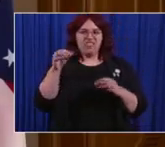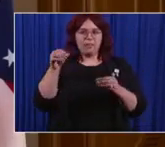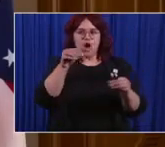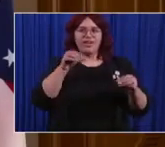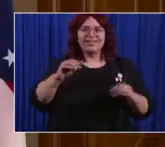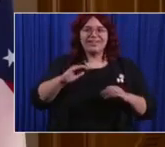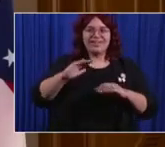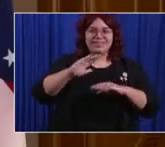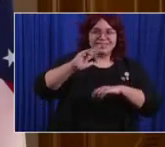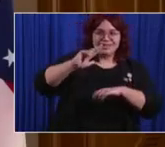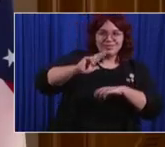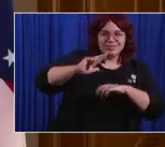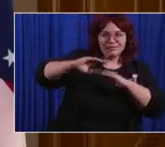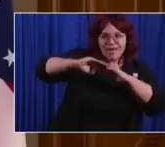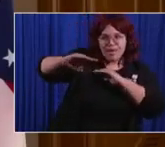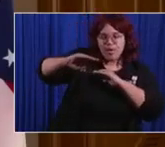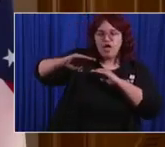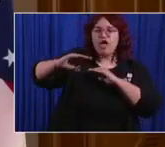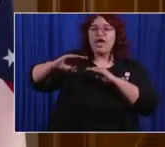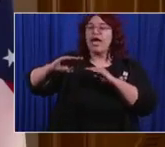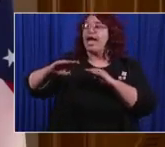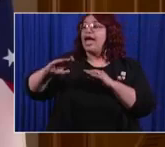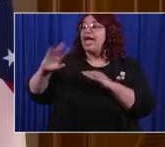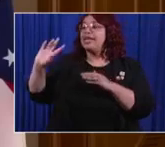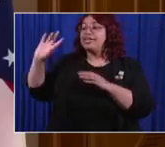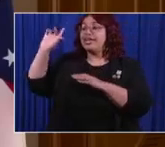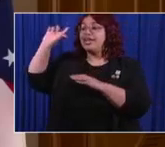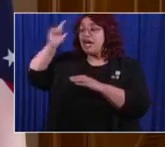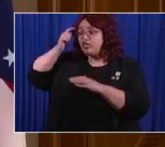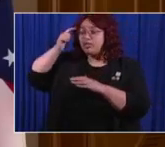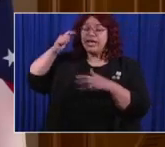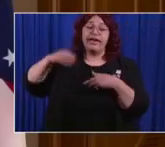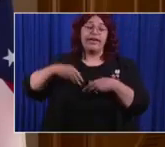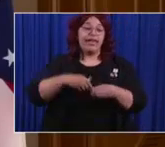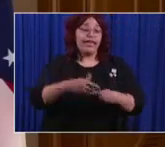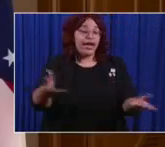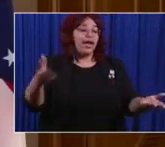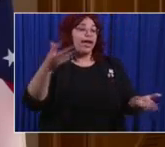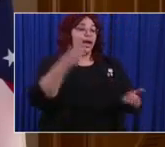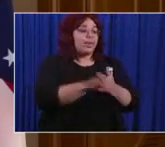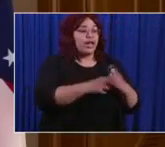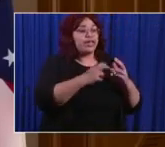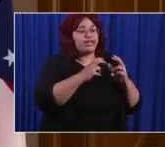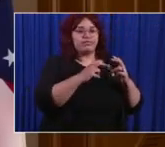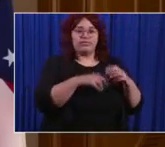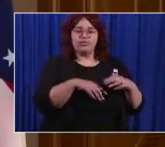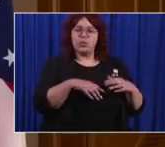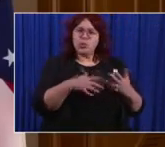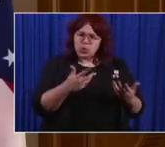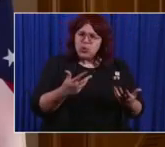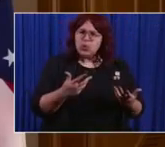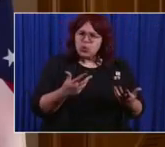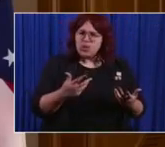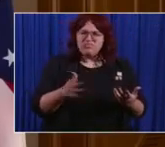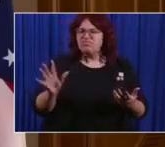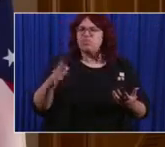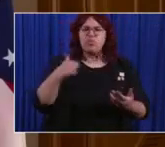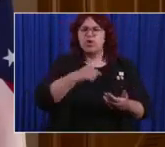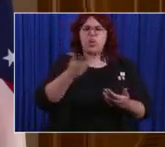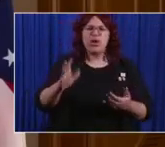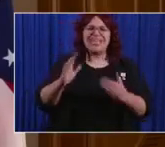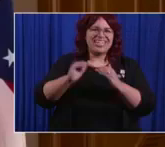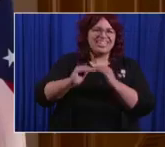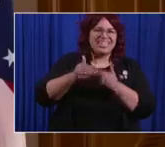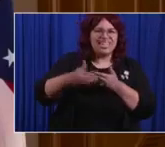market, it's not the best way that we're going to move forward as a state. Lieutenant Governor? Yeah, thanks,